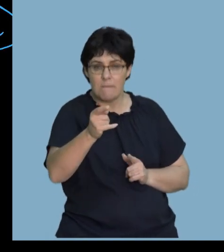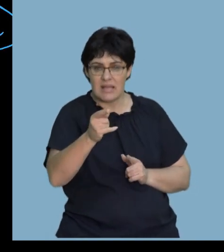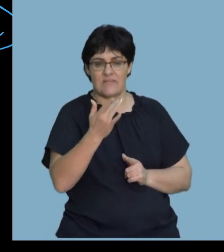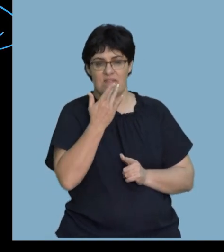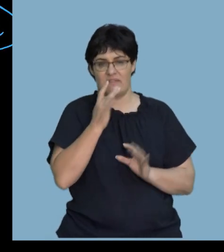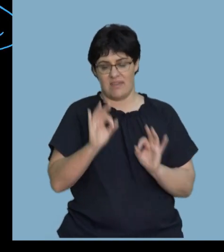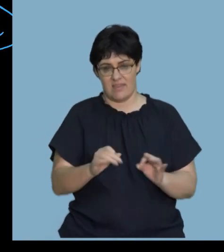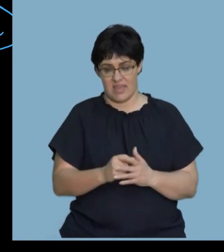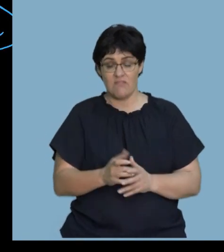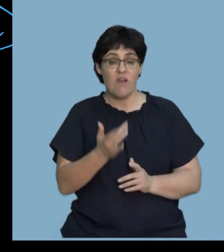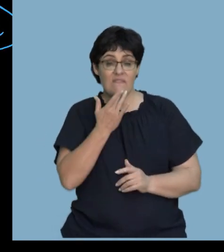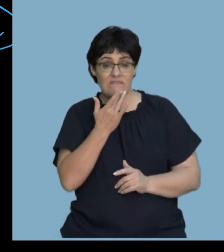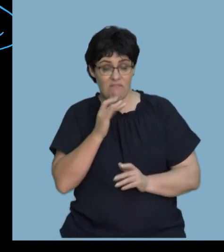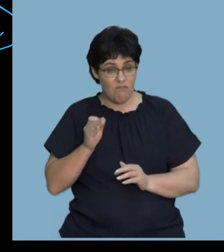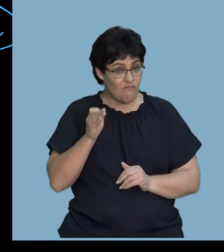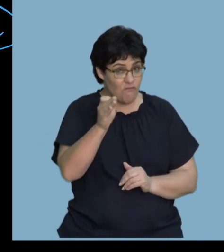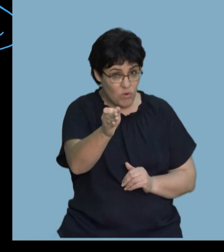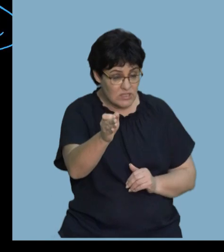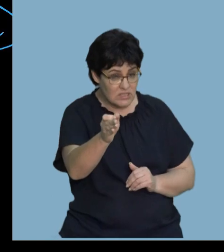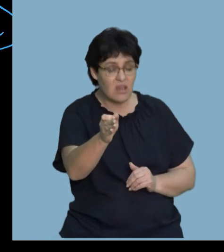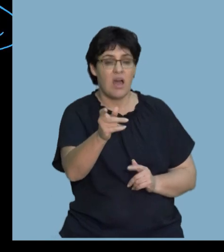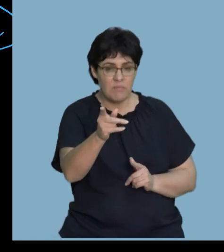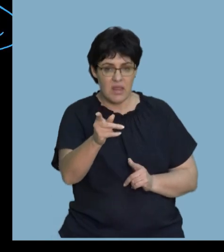be favored. So if we favor the forward reaction, it means